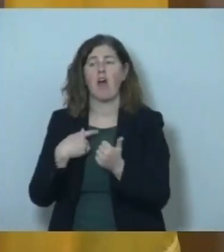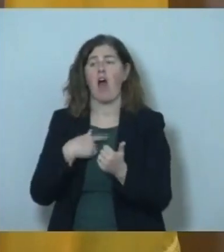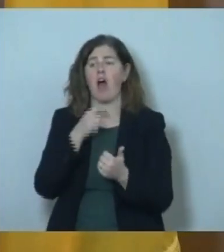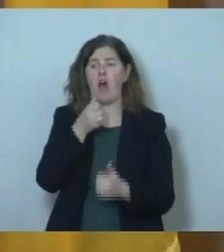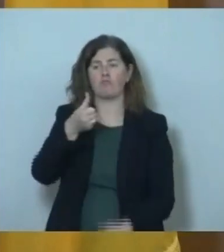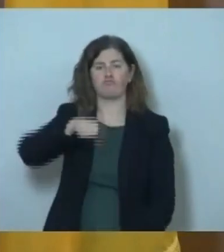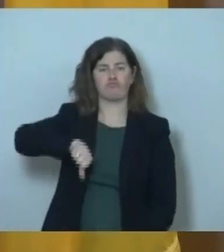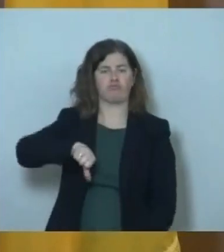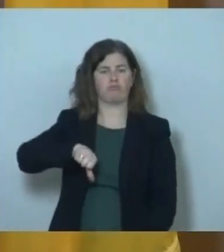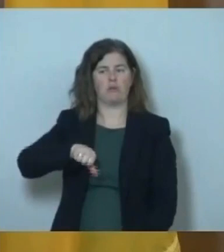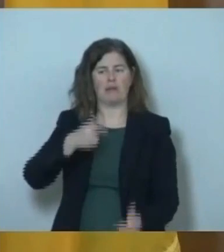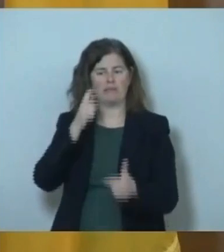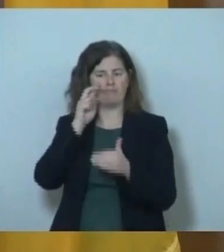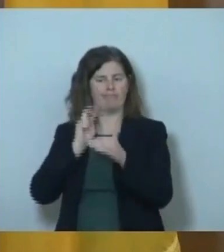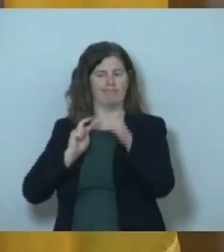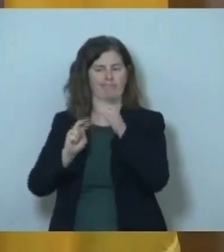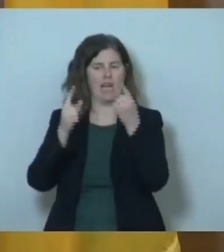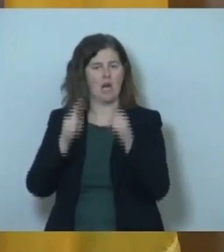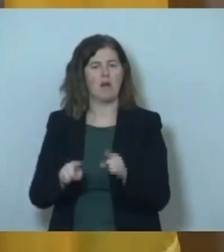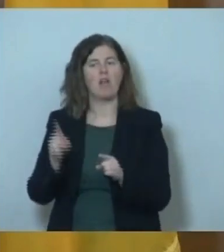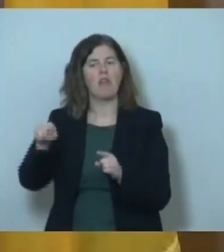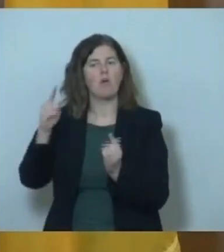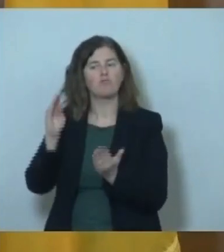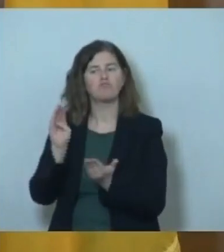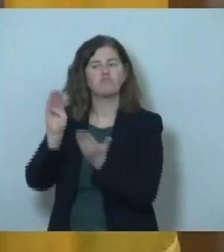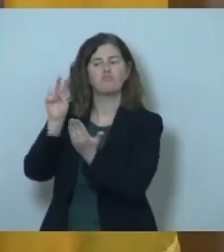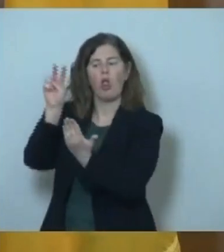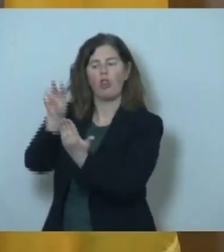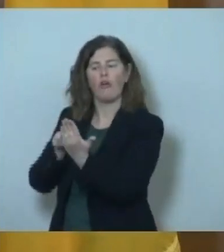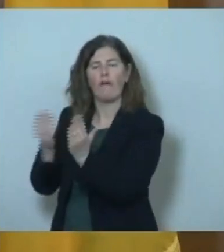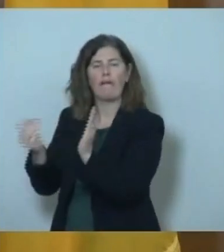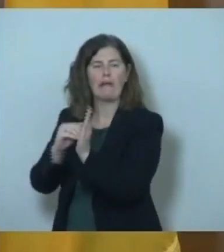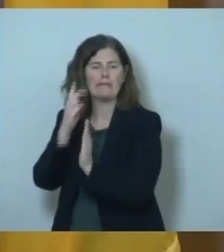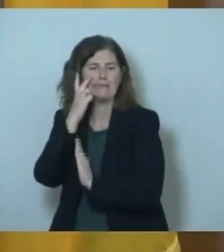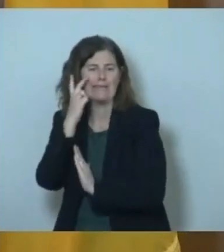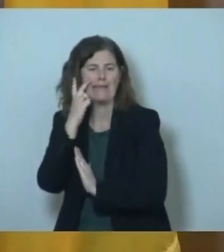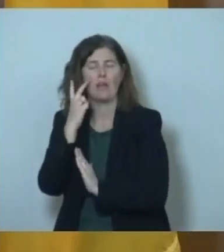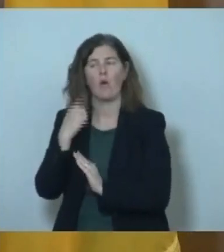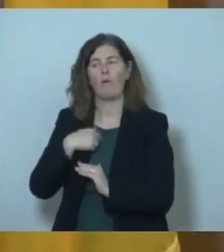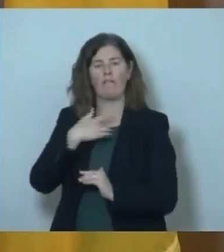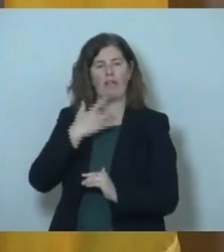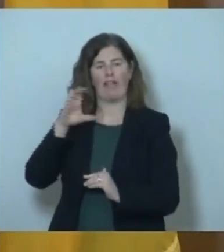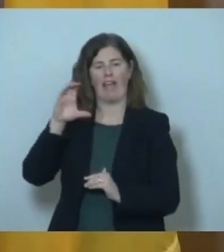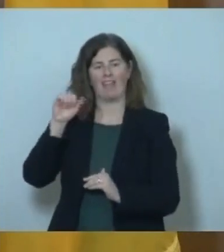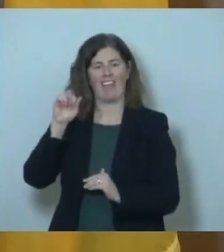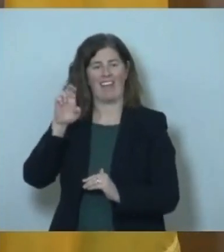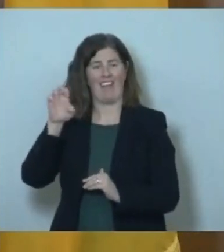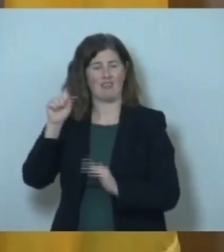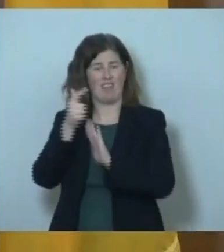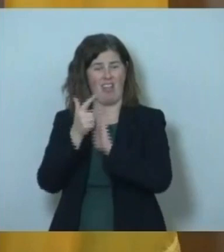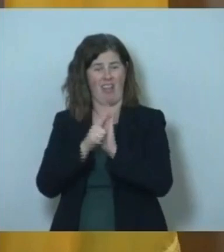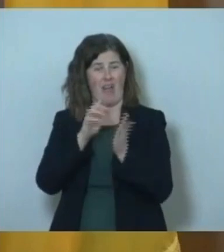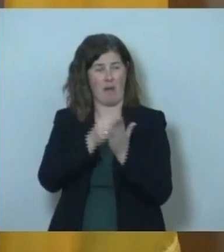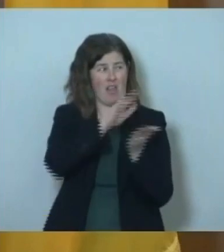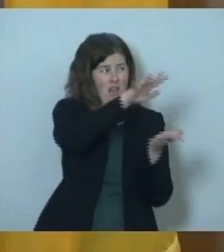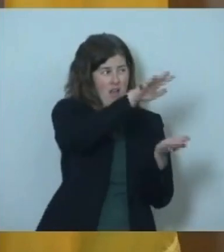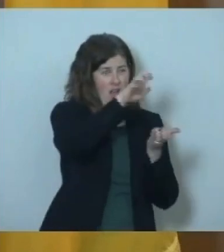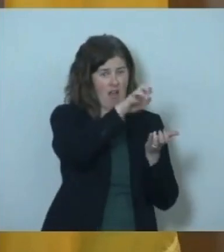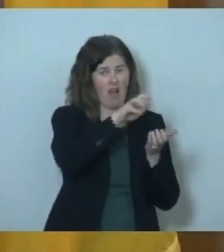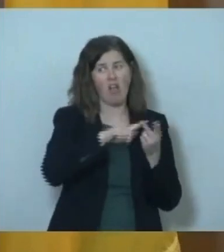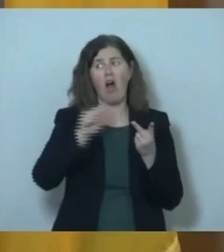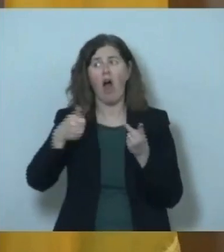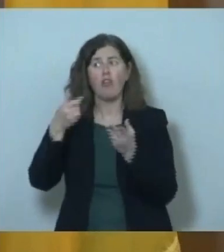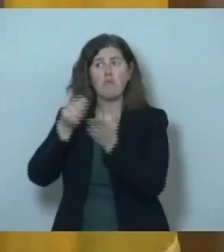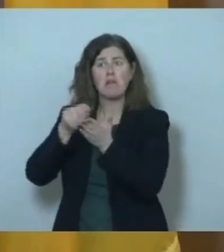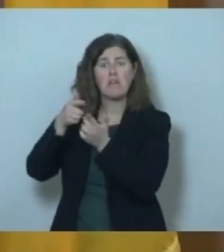seeing this coming, but they might want to take a look at. We think that with the CARES Act money, we think that with other federal